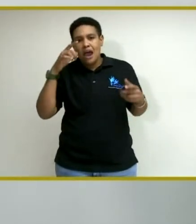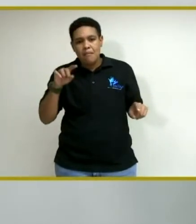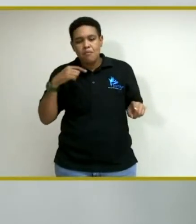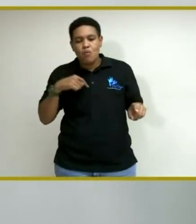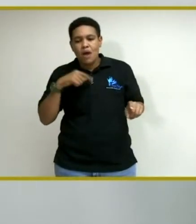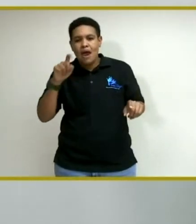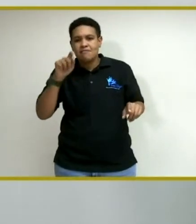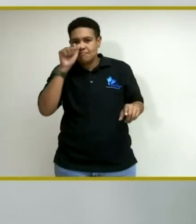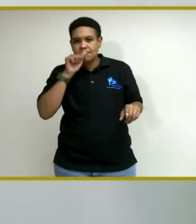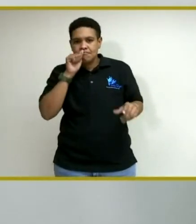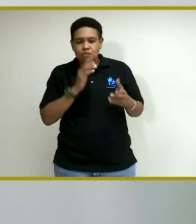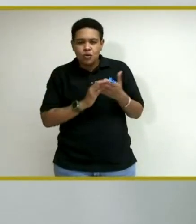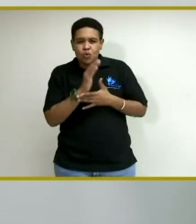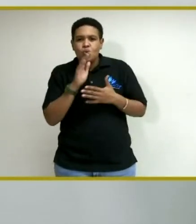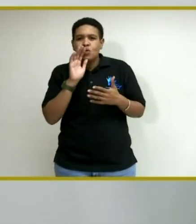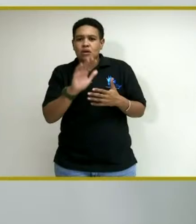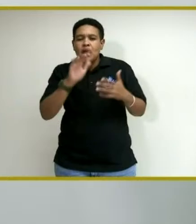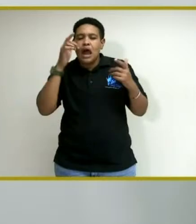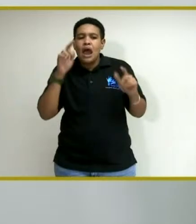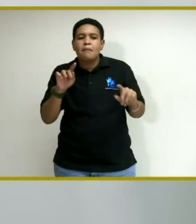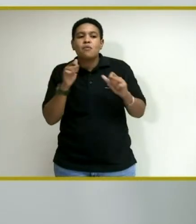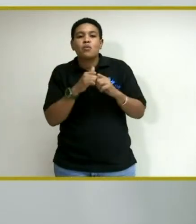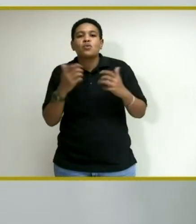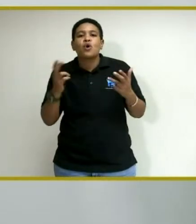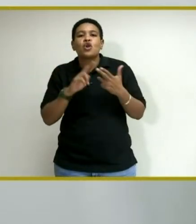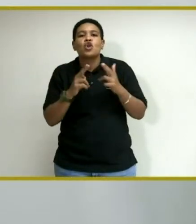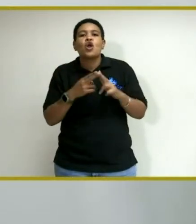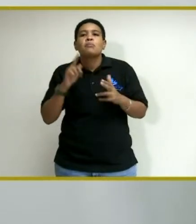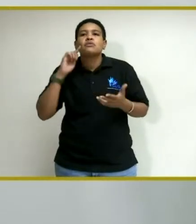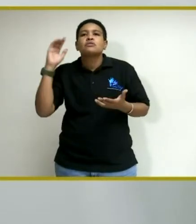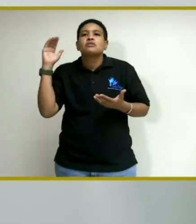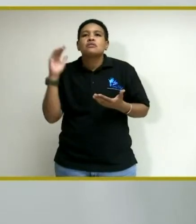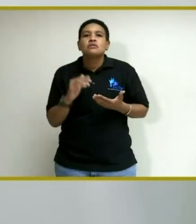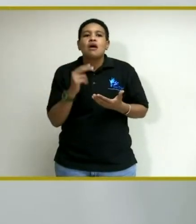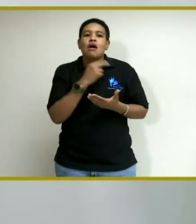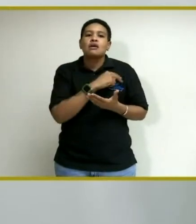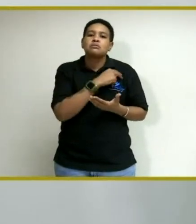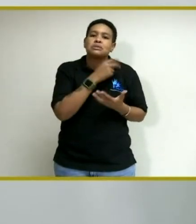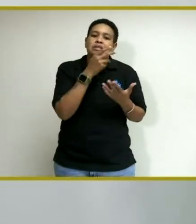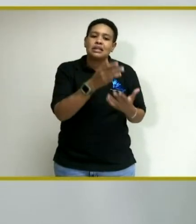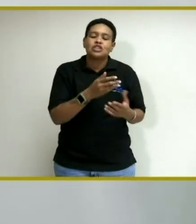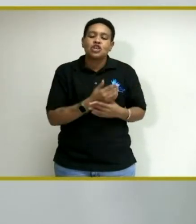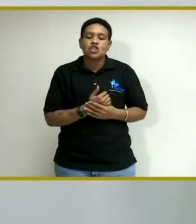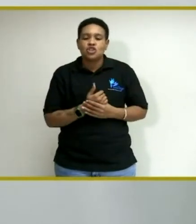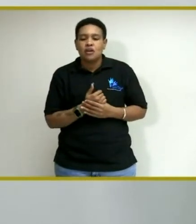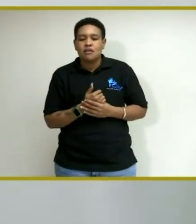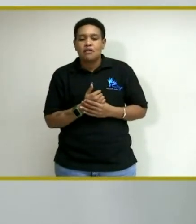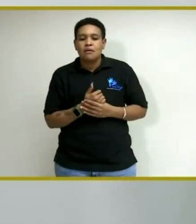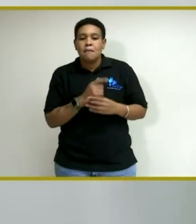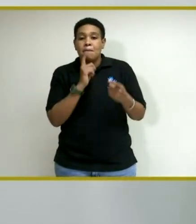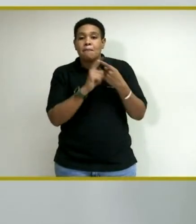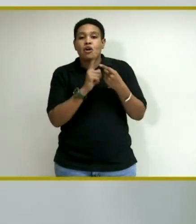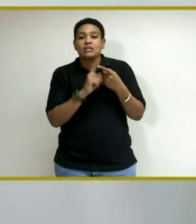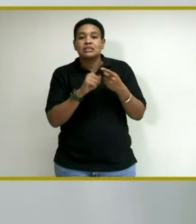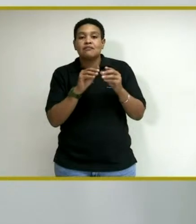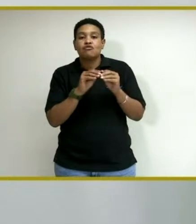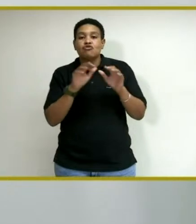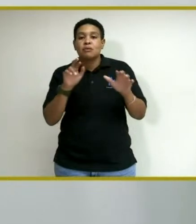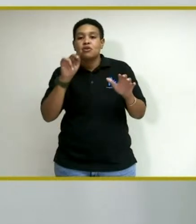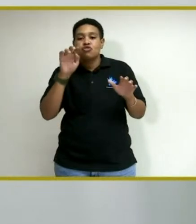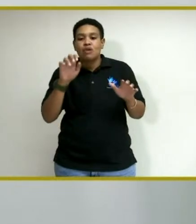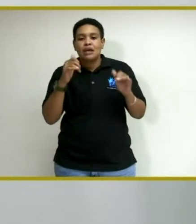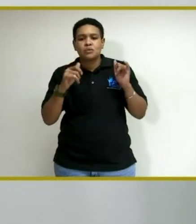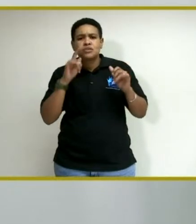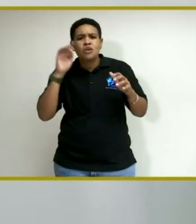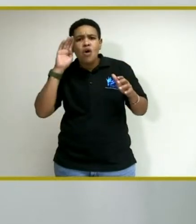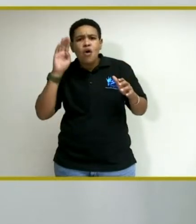had to encounter, with numbers going down, hospitalization, positivity, reproductive rates, which is